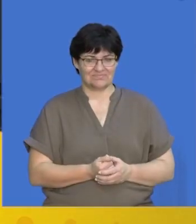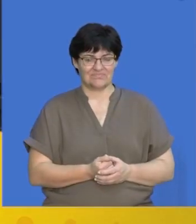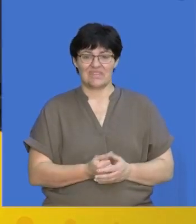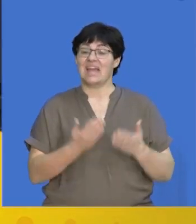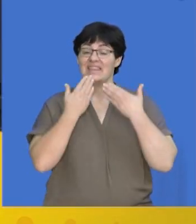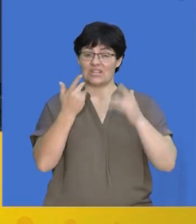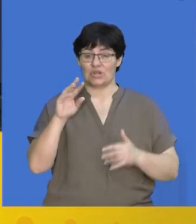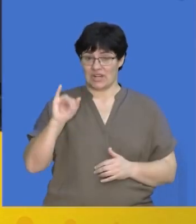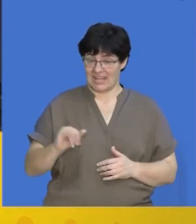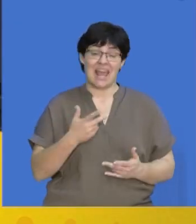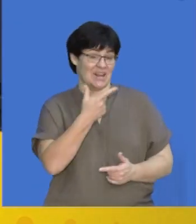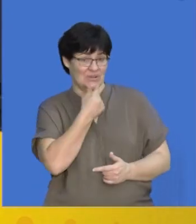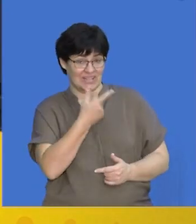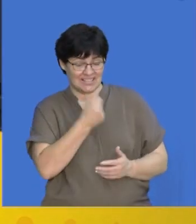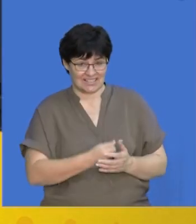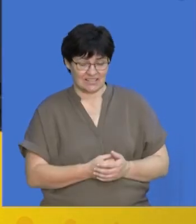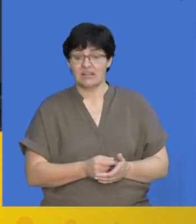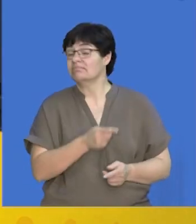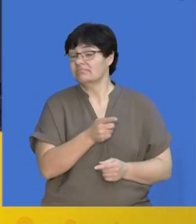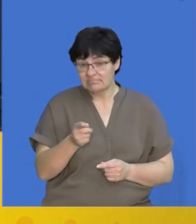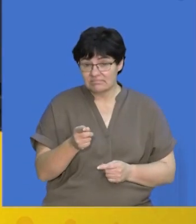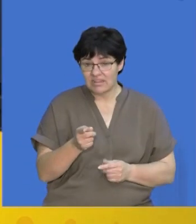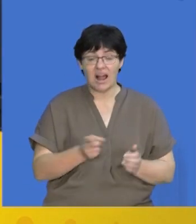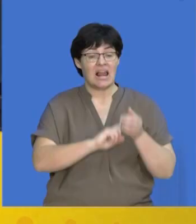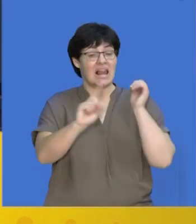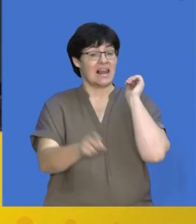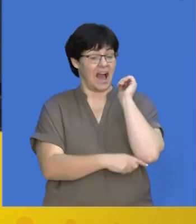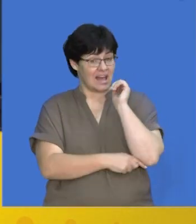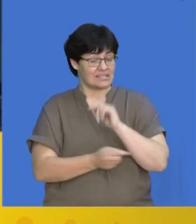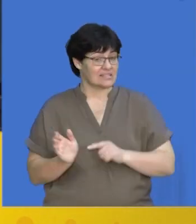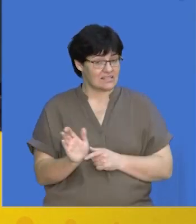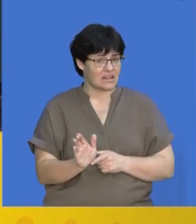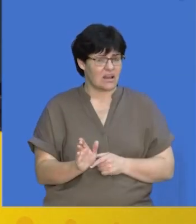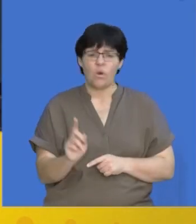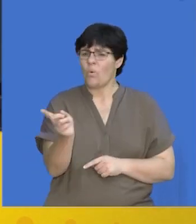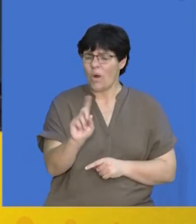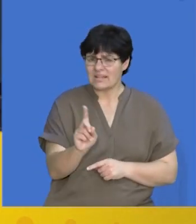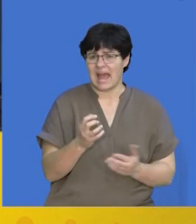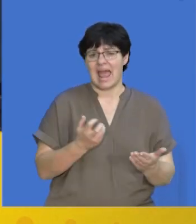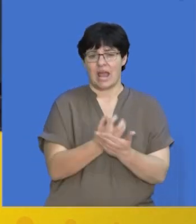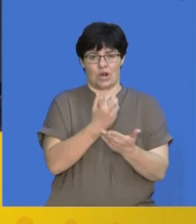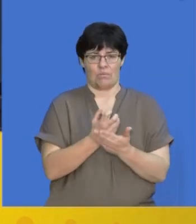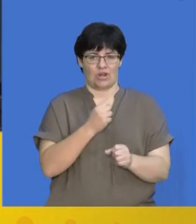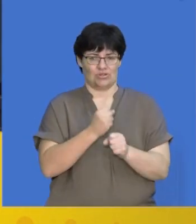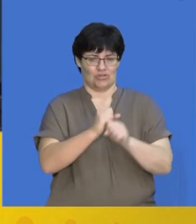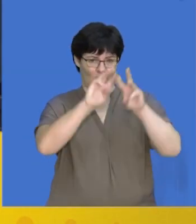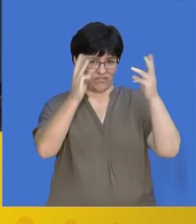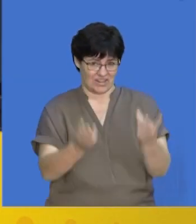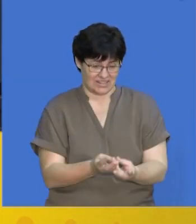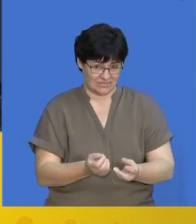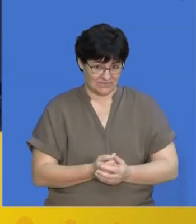Thanks, Looney, and thanks, Nicolene. And guys, the last segment deals with economic geography. The